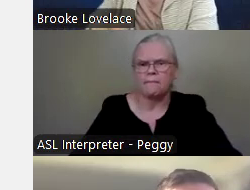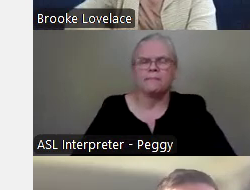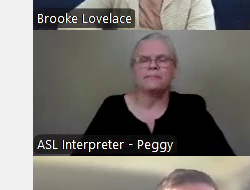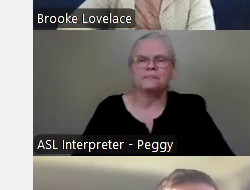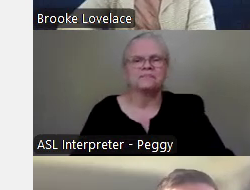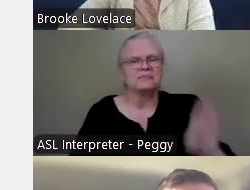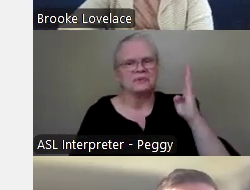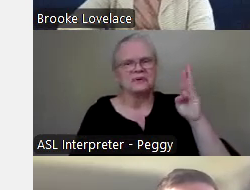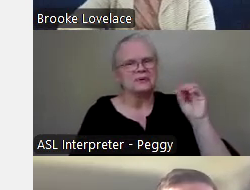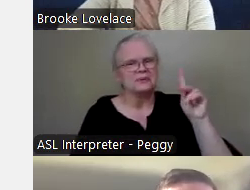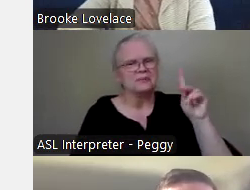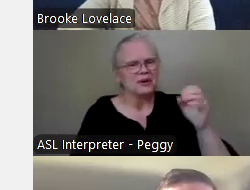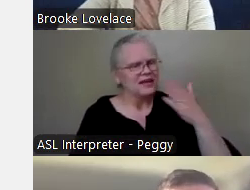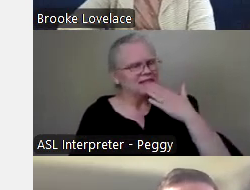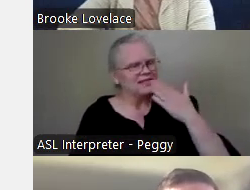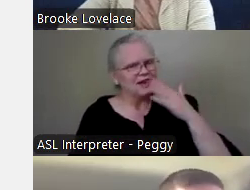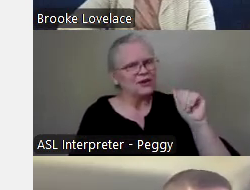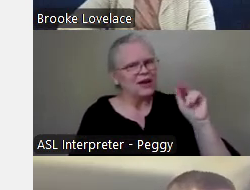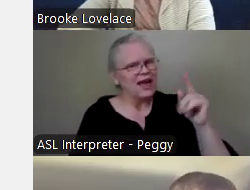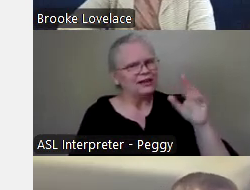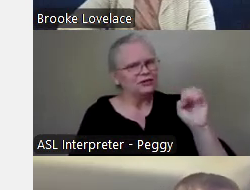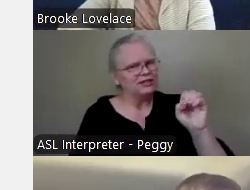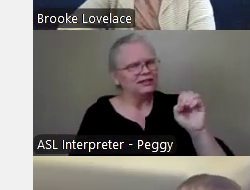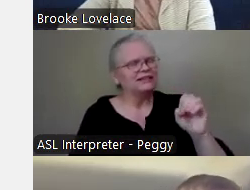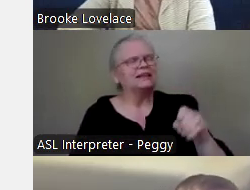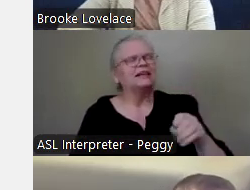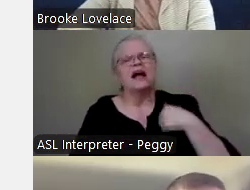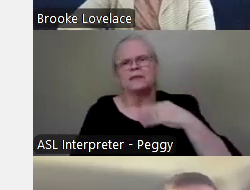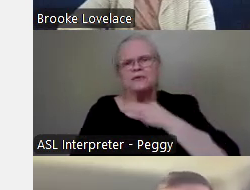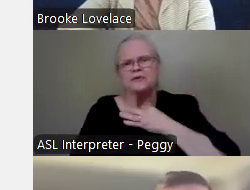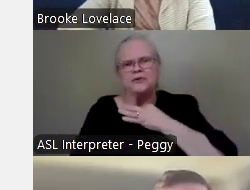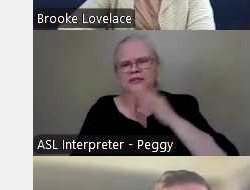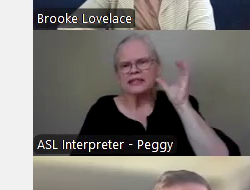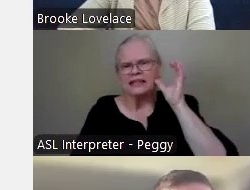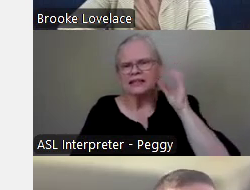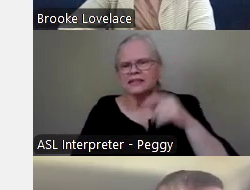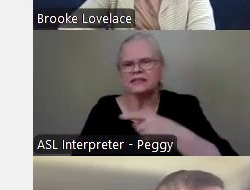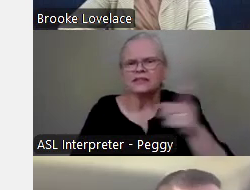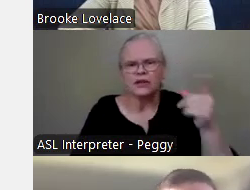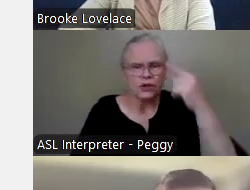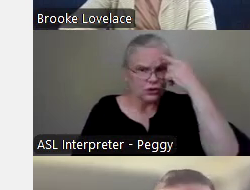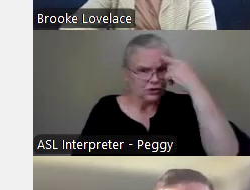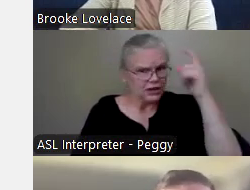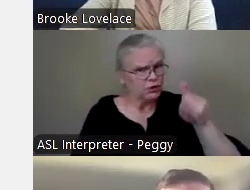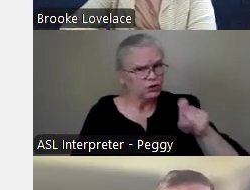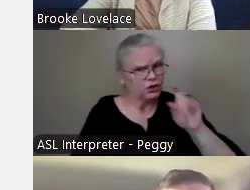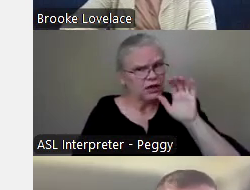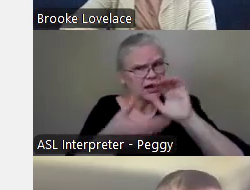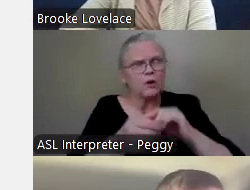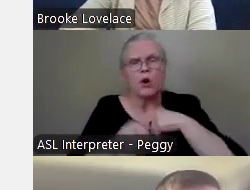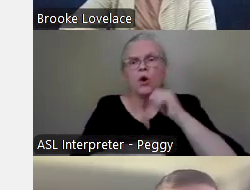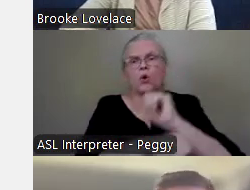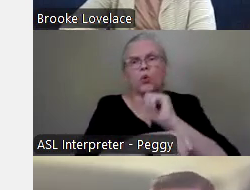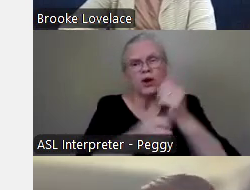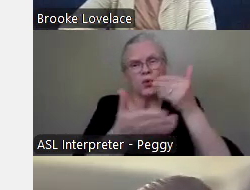Yeah, thanks, Angie, for that. And I guess I'd be curious to hear who you think we should be collaborating with. We do work